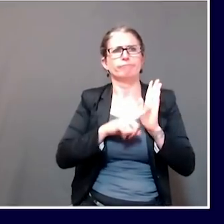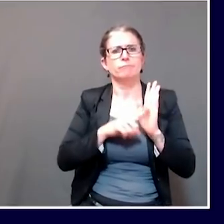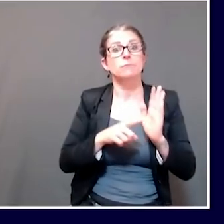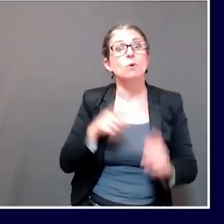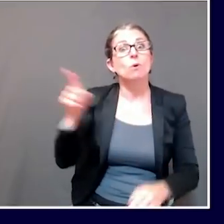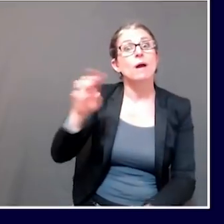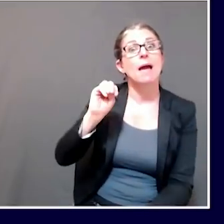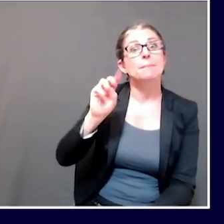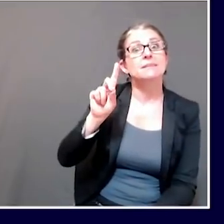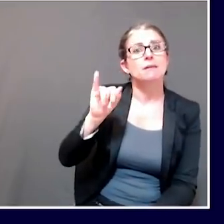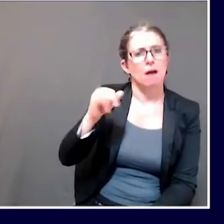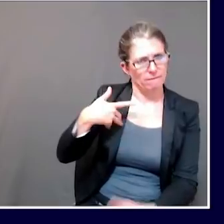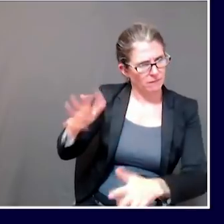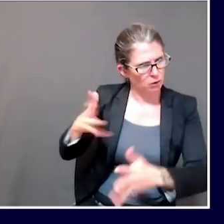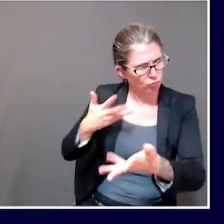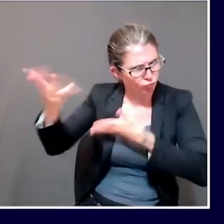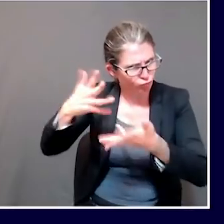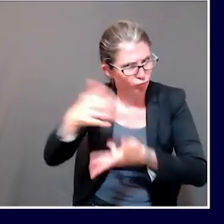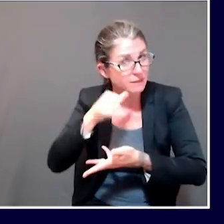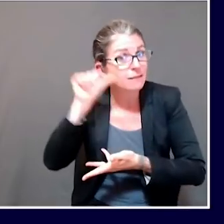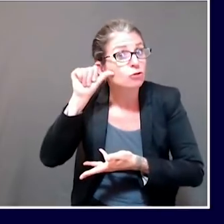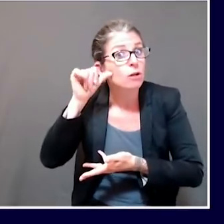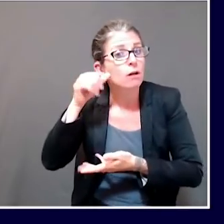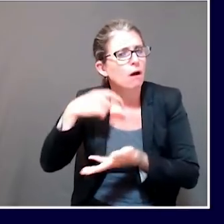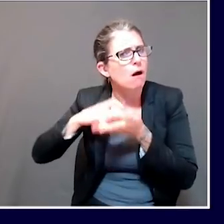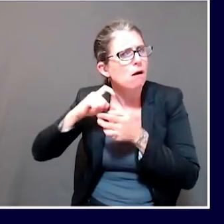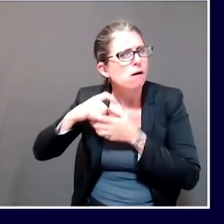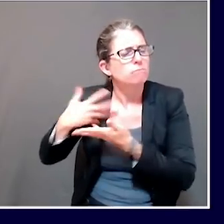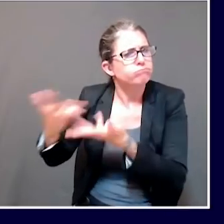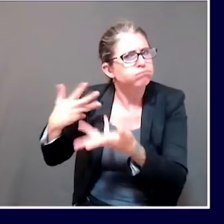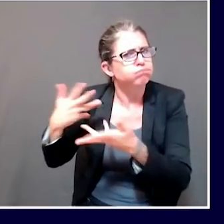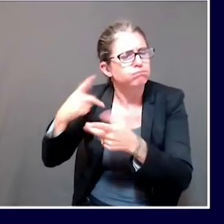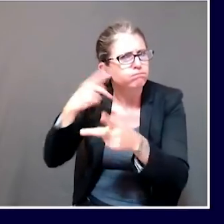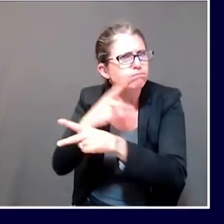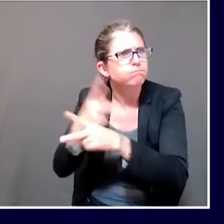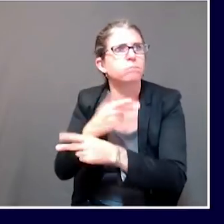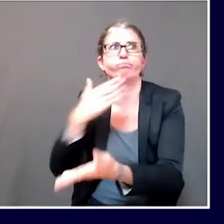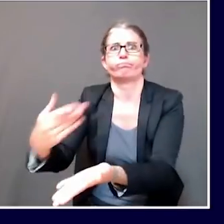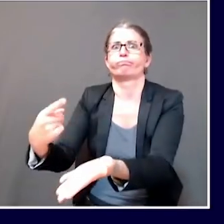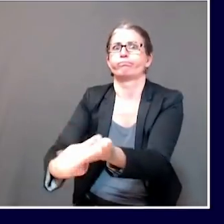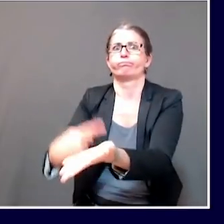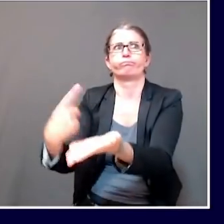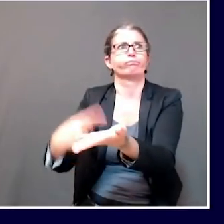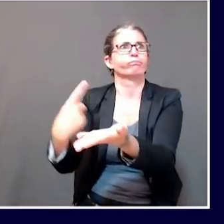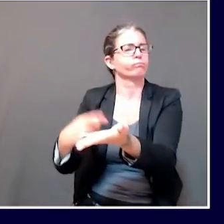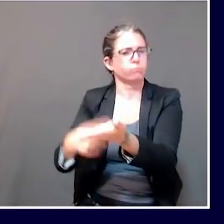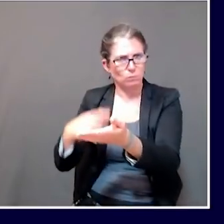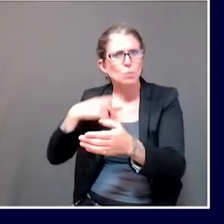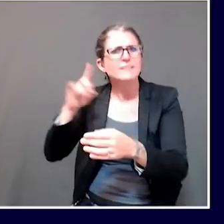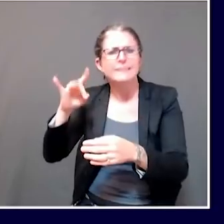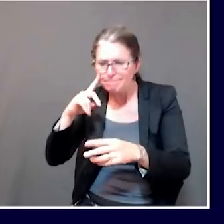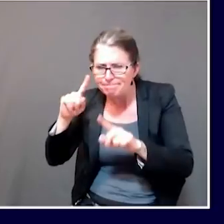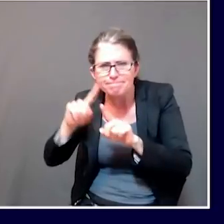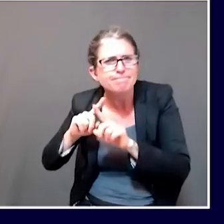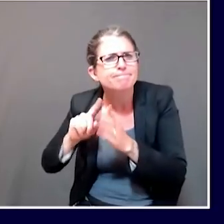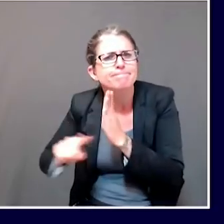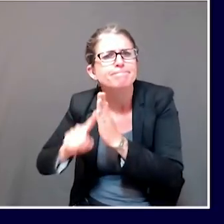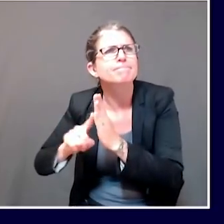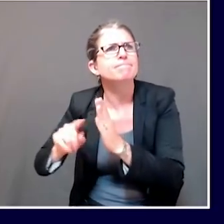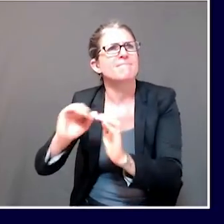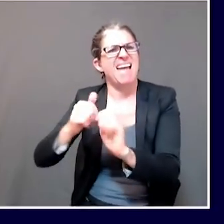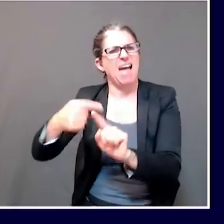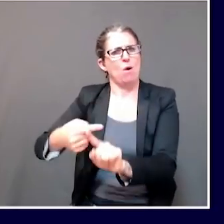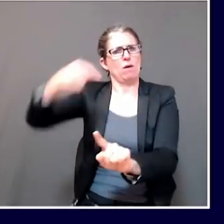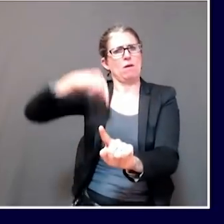them yesterday, is that the contact tracing element of that, for individuals on a pilot basis who are